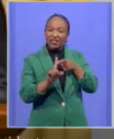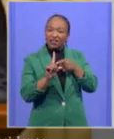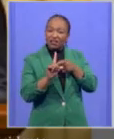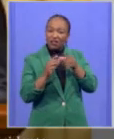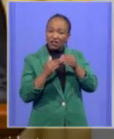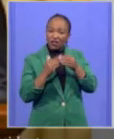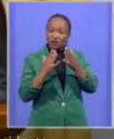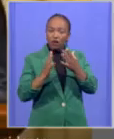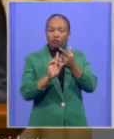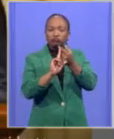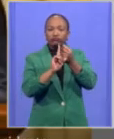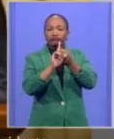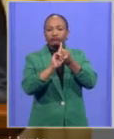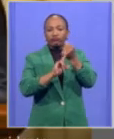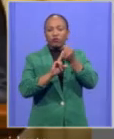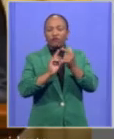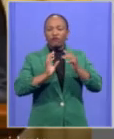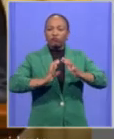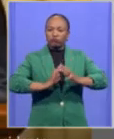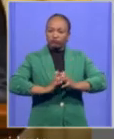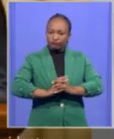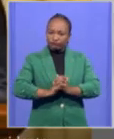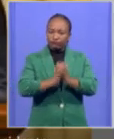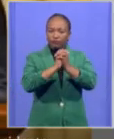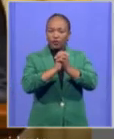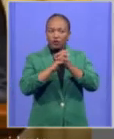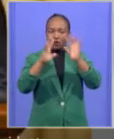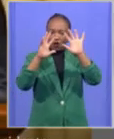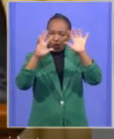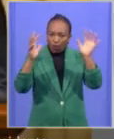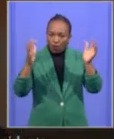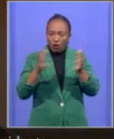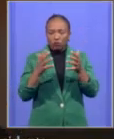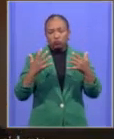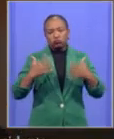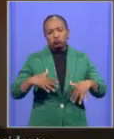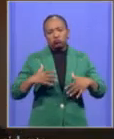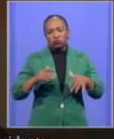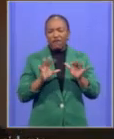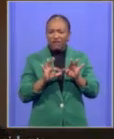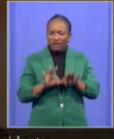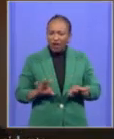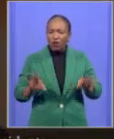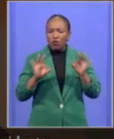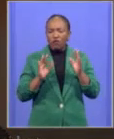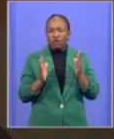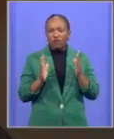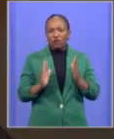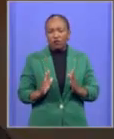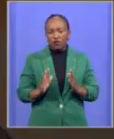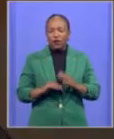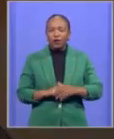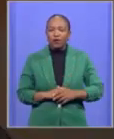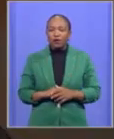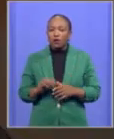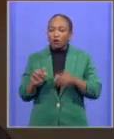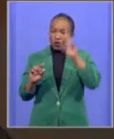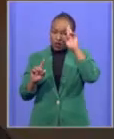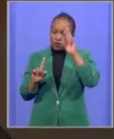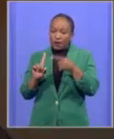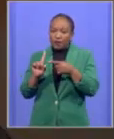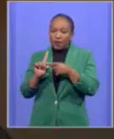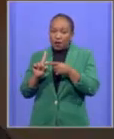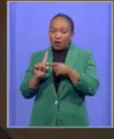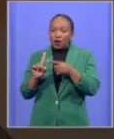to see a world governed by fundamental human values. Pope Francis will be remembered not only as the head of the